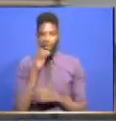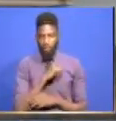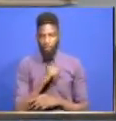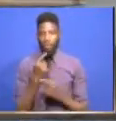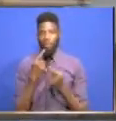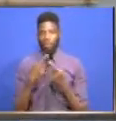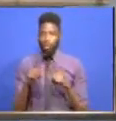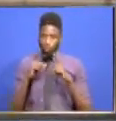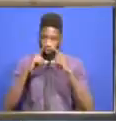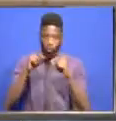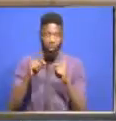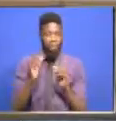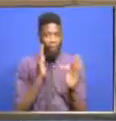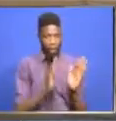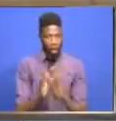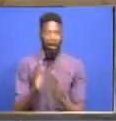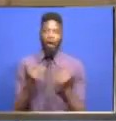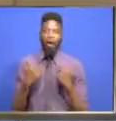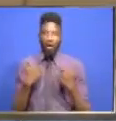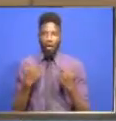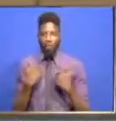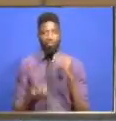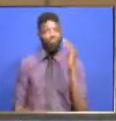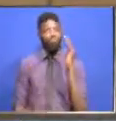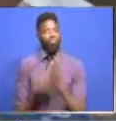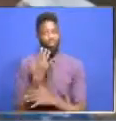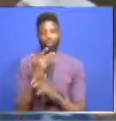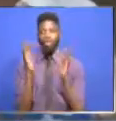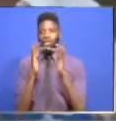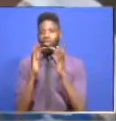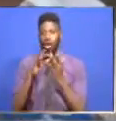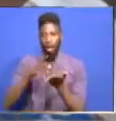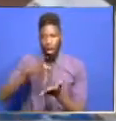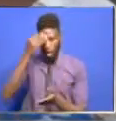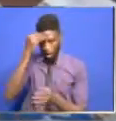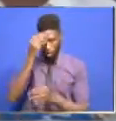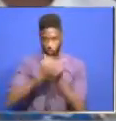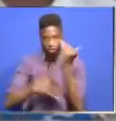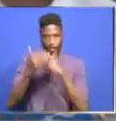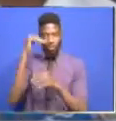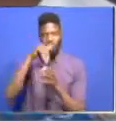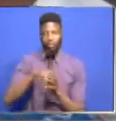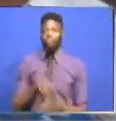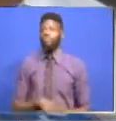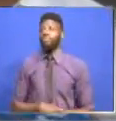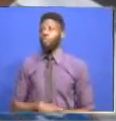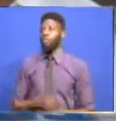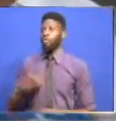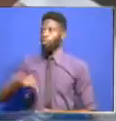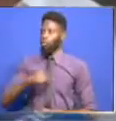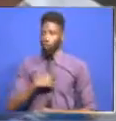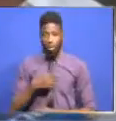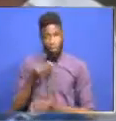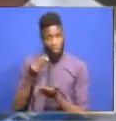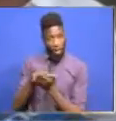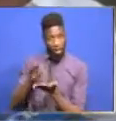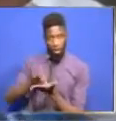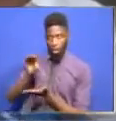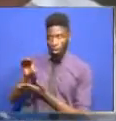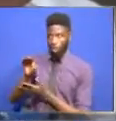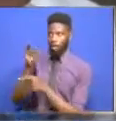an advanced stage to roll out e-learning in the university. We have set aside money to buy